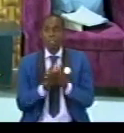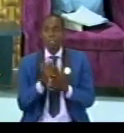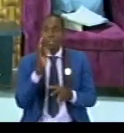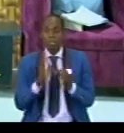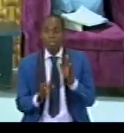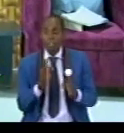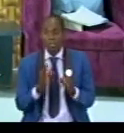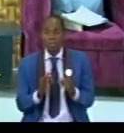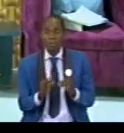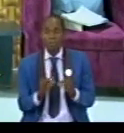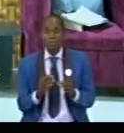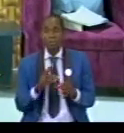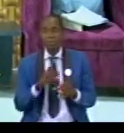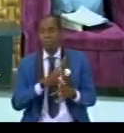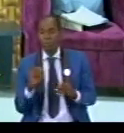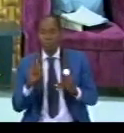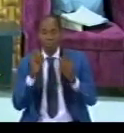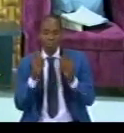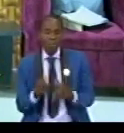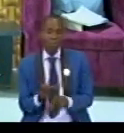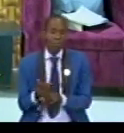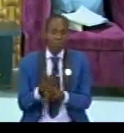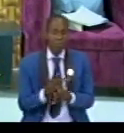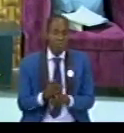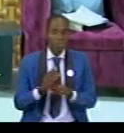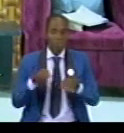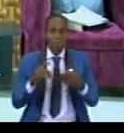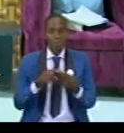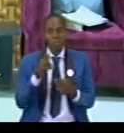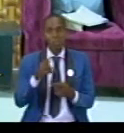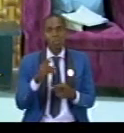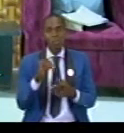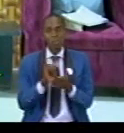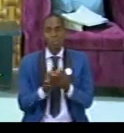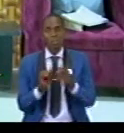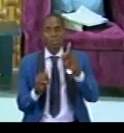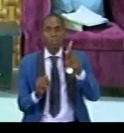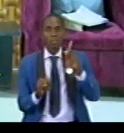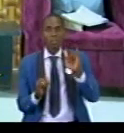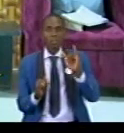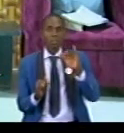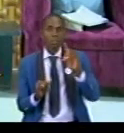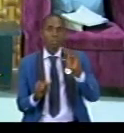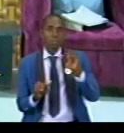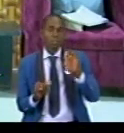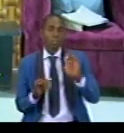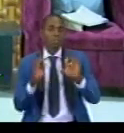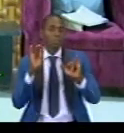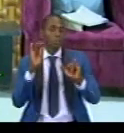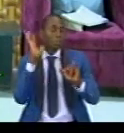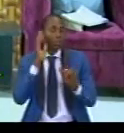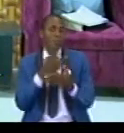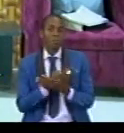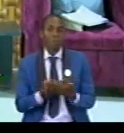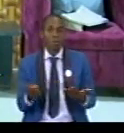kidney will fail. So I was praying and say it will not. But on Thursday,